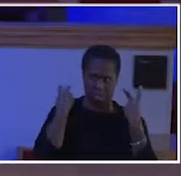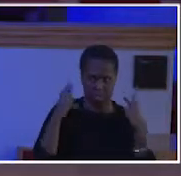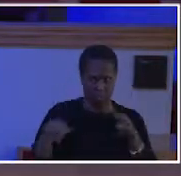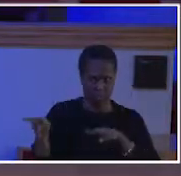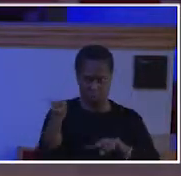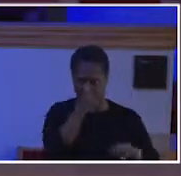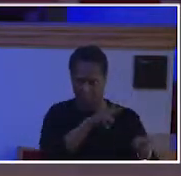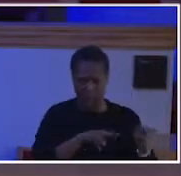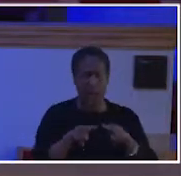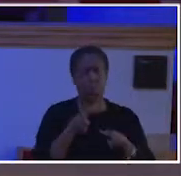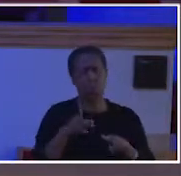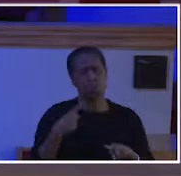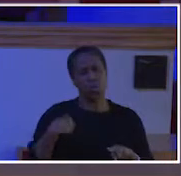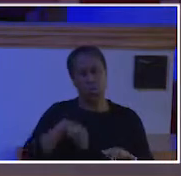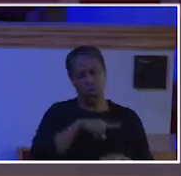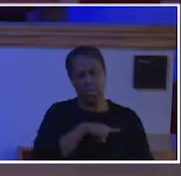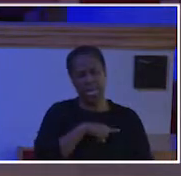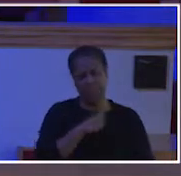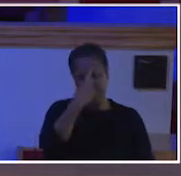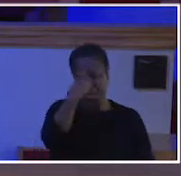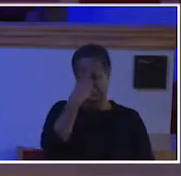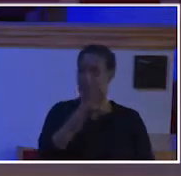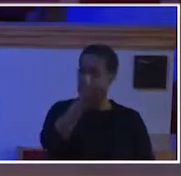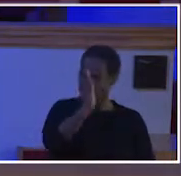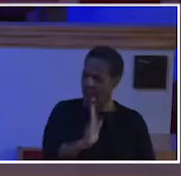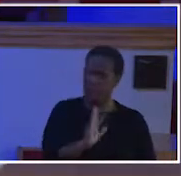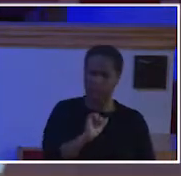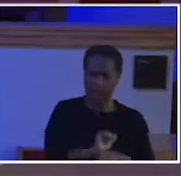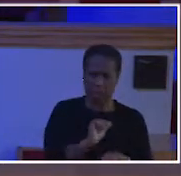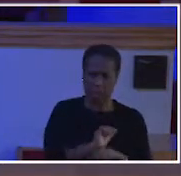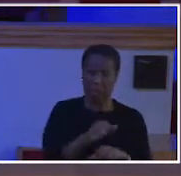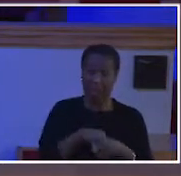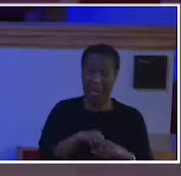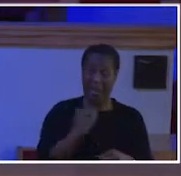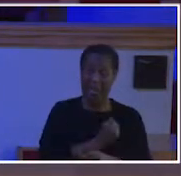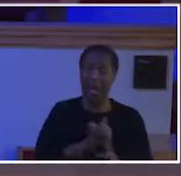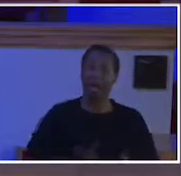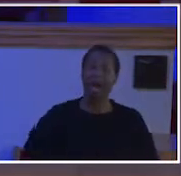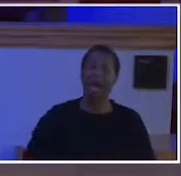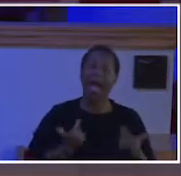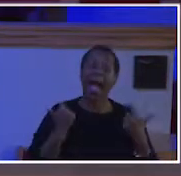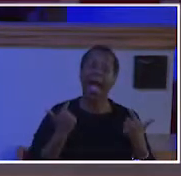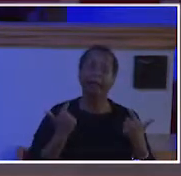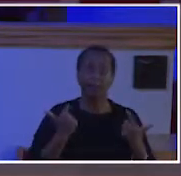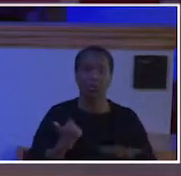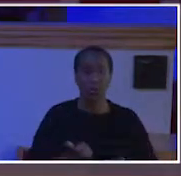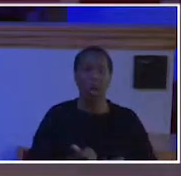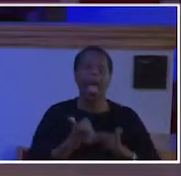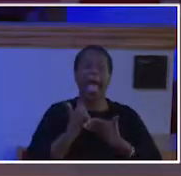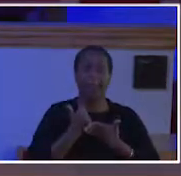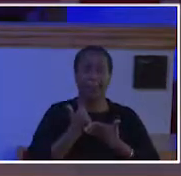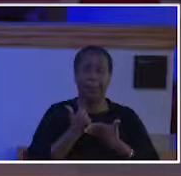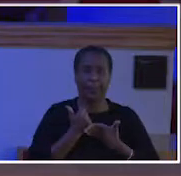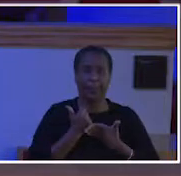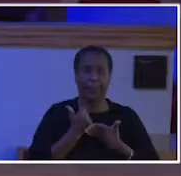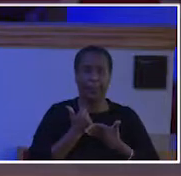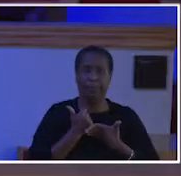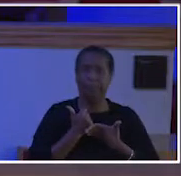often conceive that God is at work in our lives to bring forth